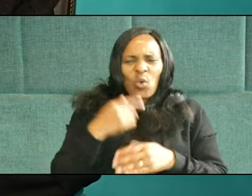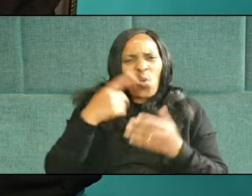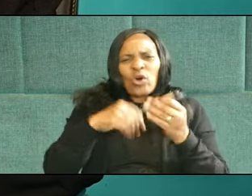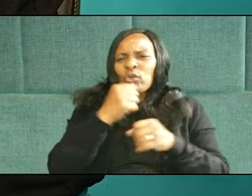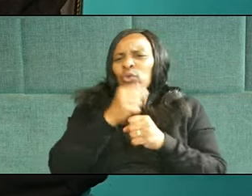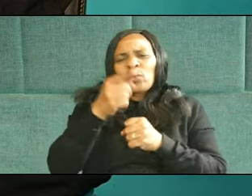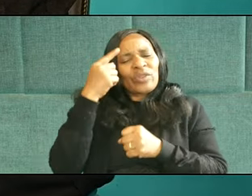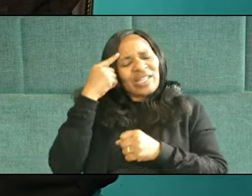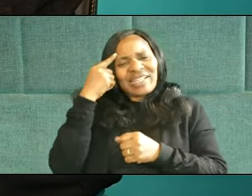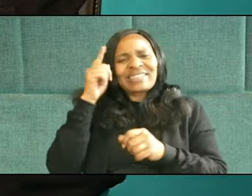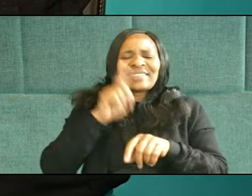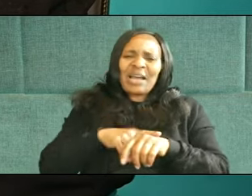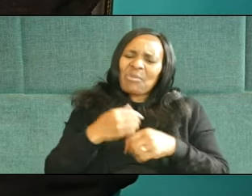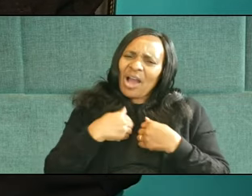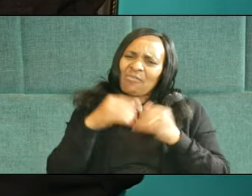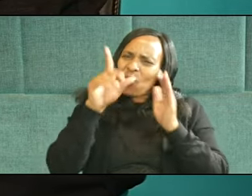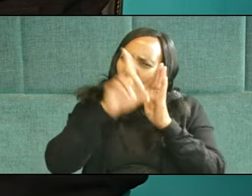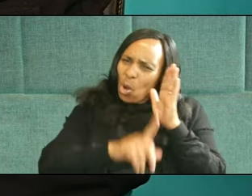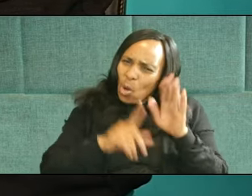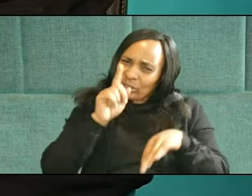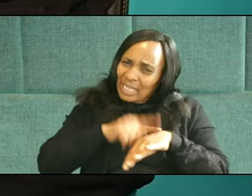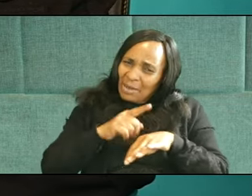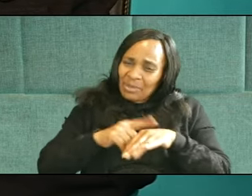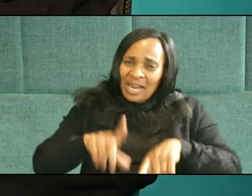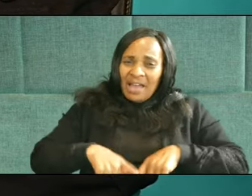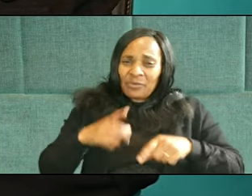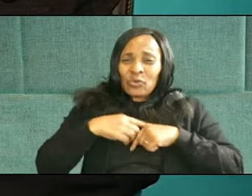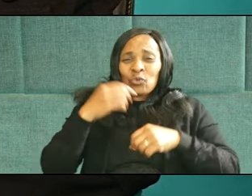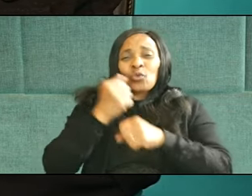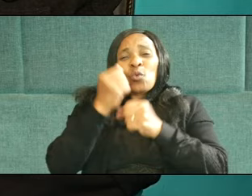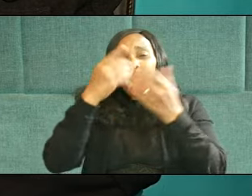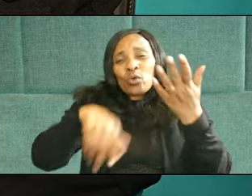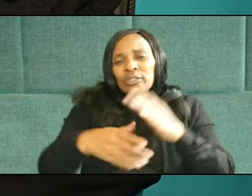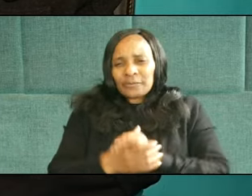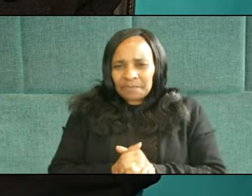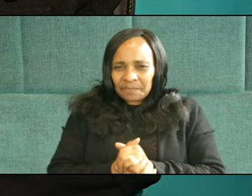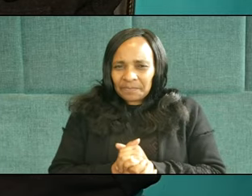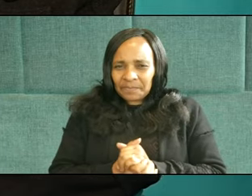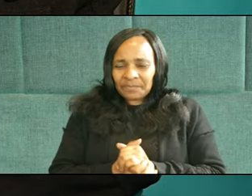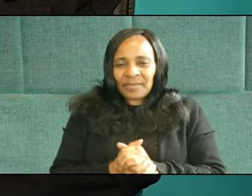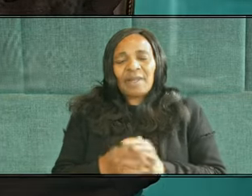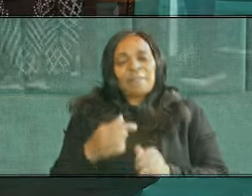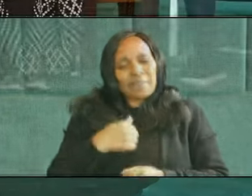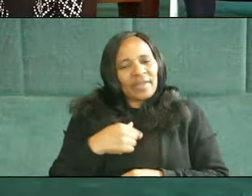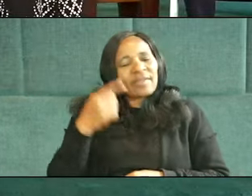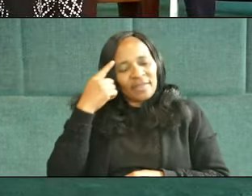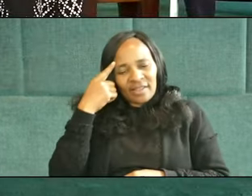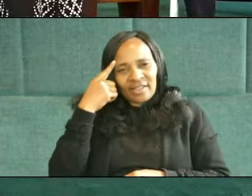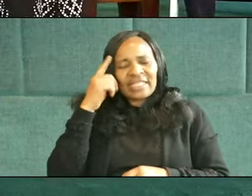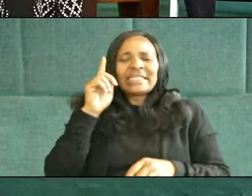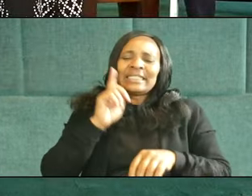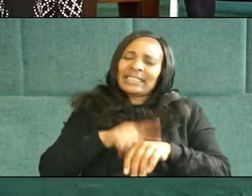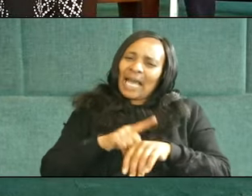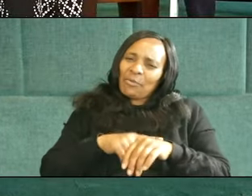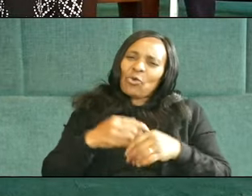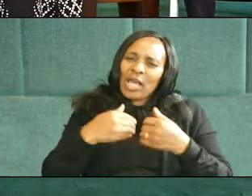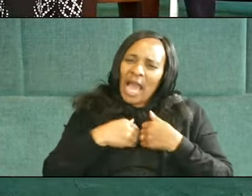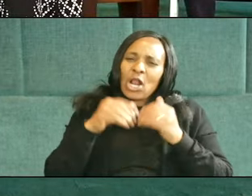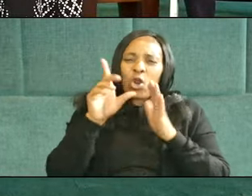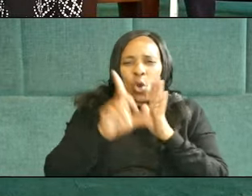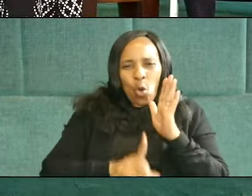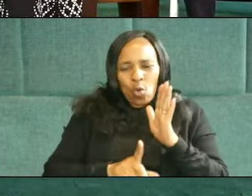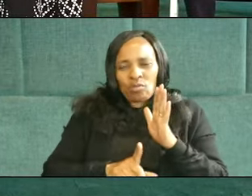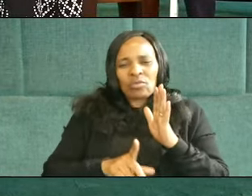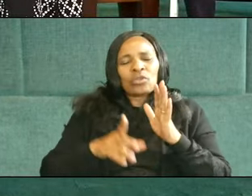at a low point in our lives? Silas. I think that when we're at our lowest point, mm-hmm. we